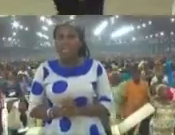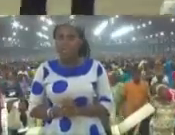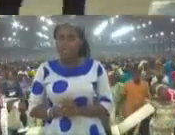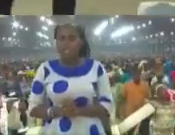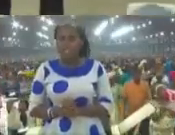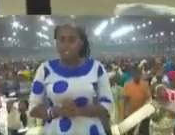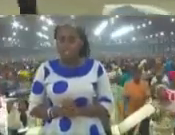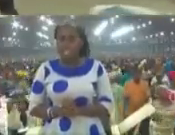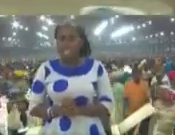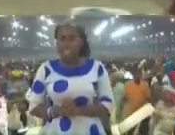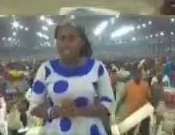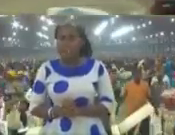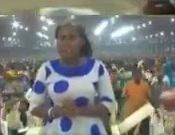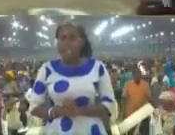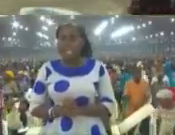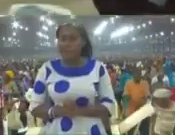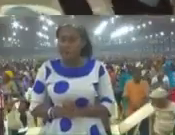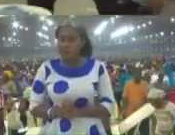Thank you, Jesus.